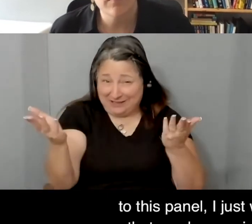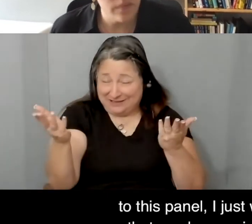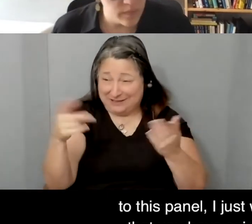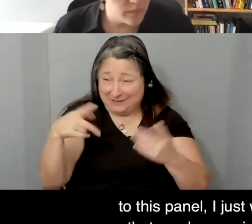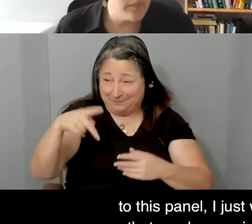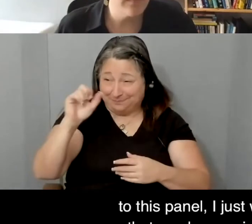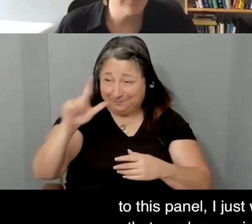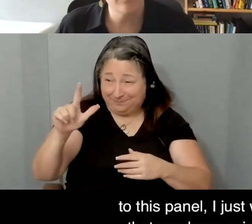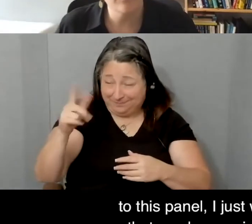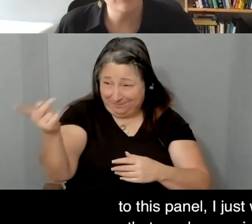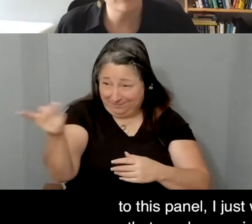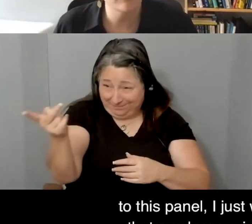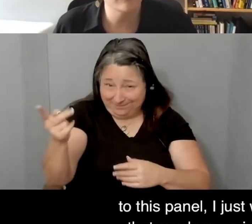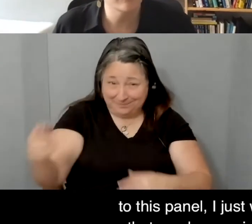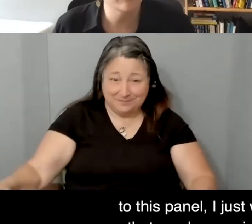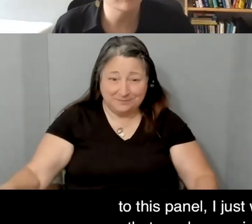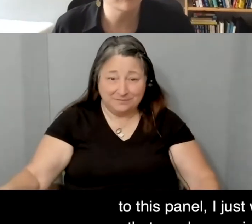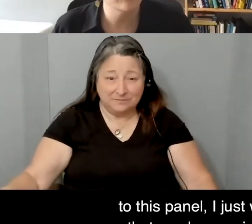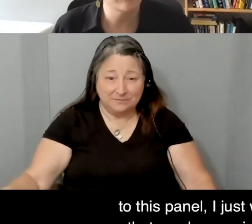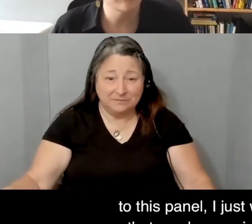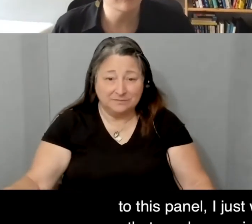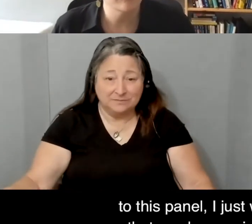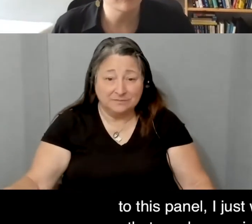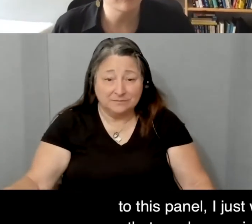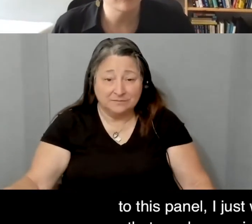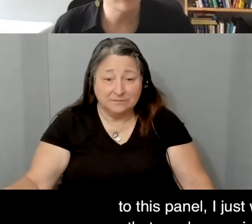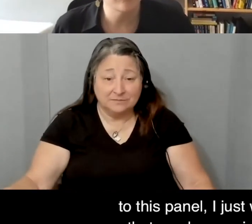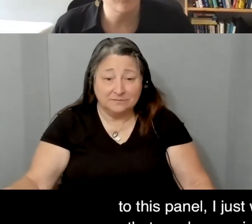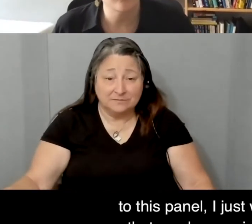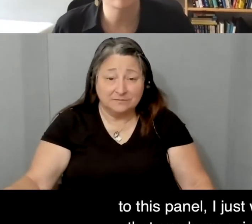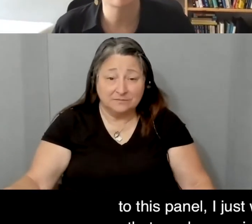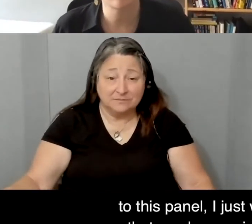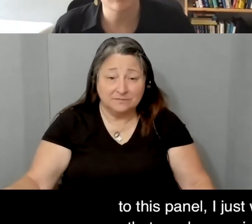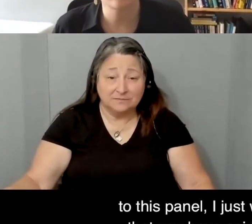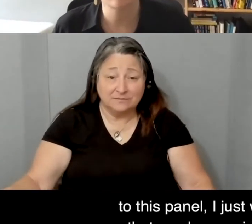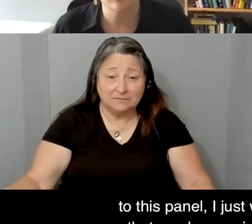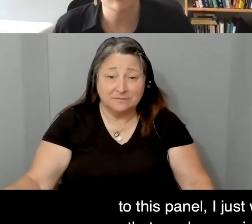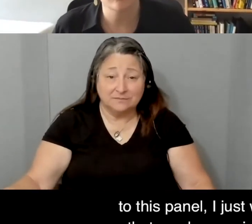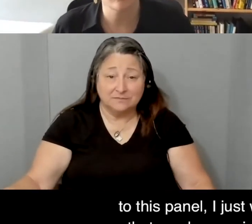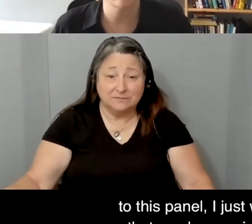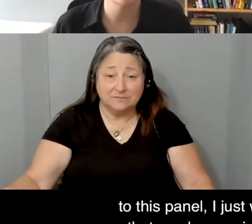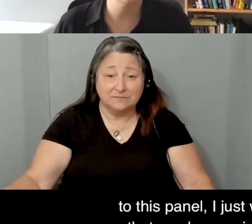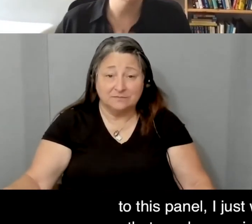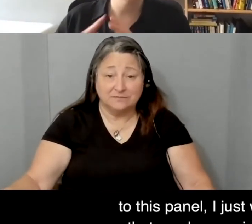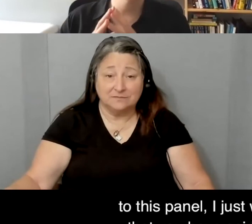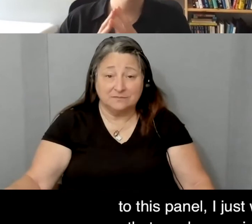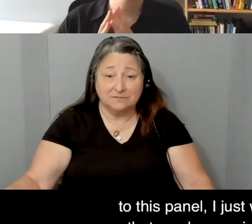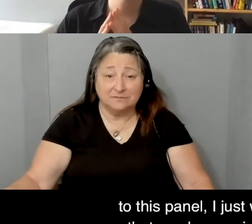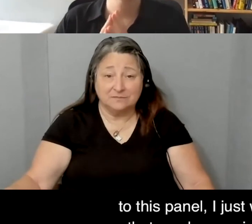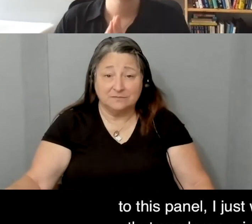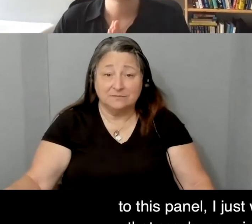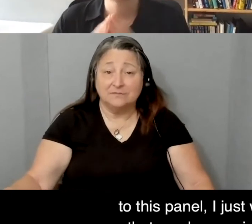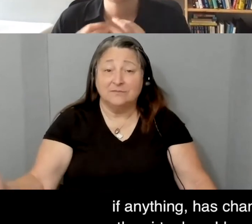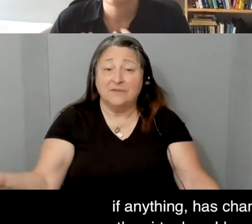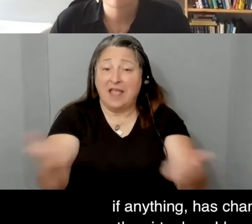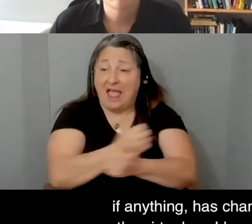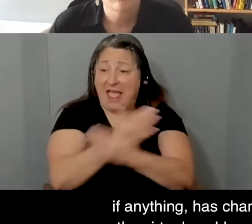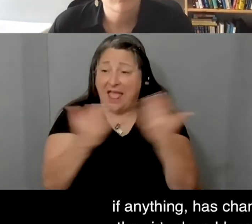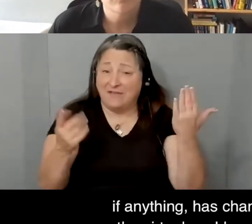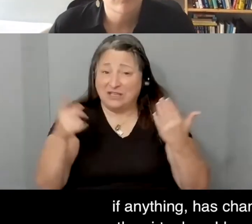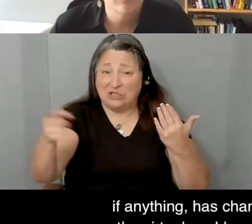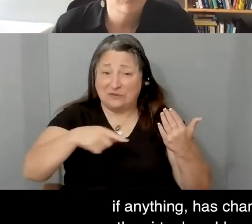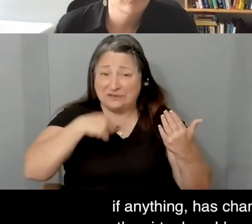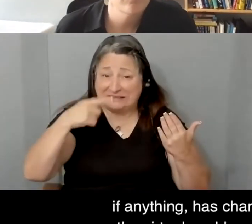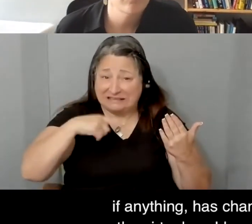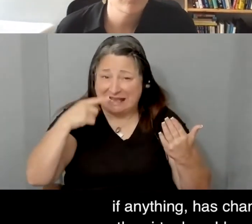want to ask, with everything that you have said, a quick thought on what, if anything,